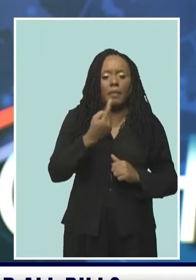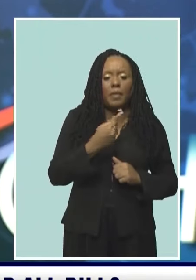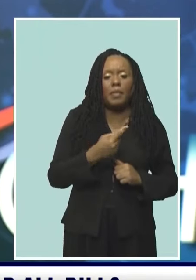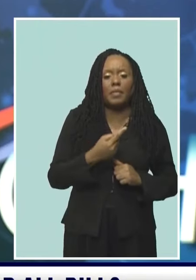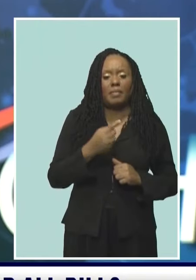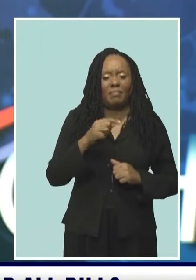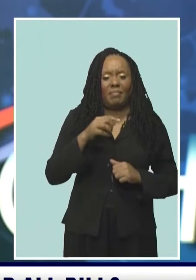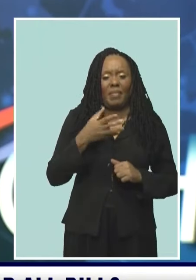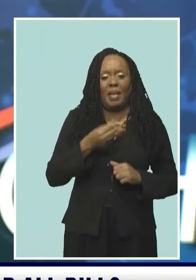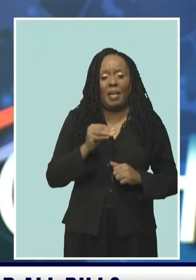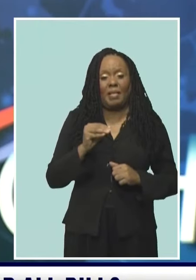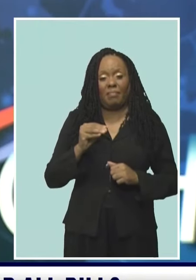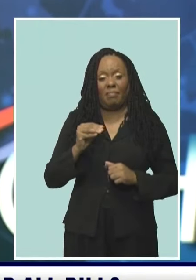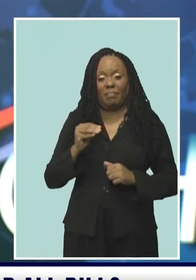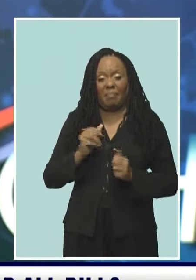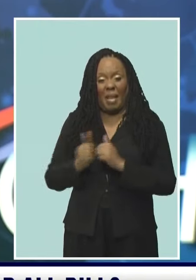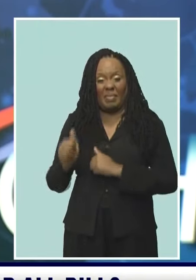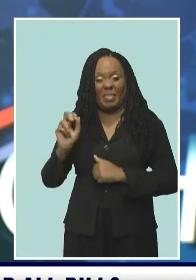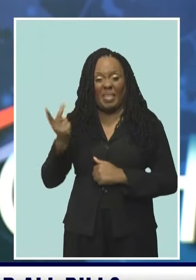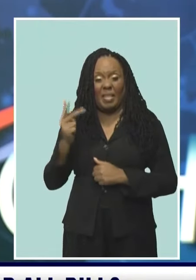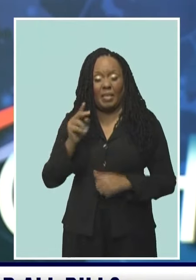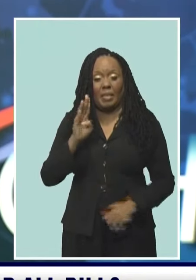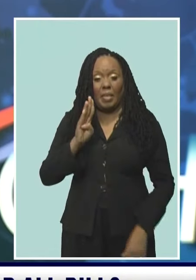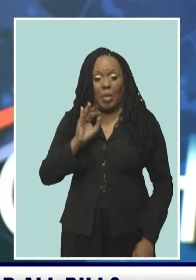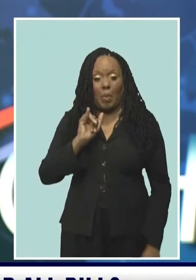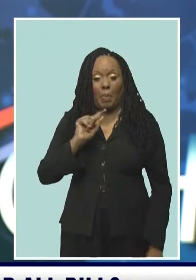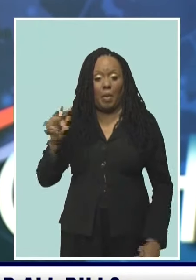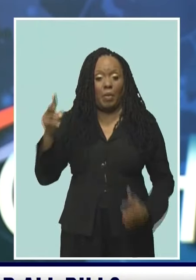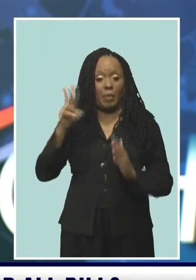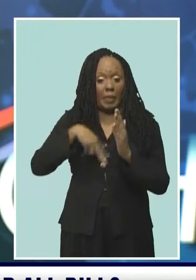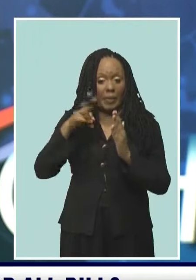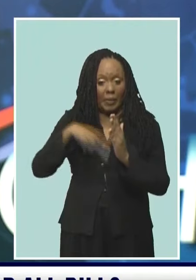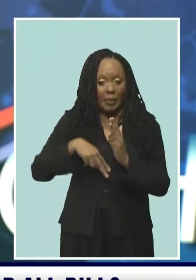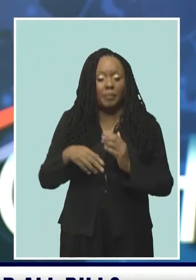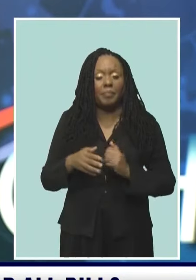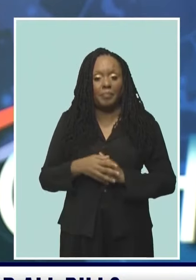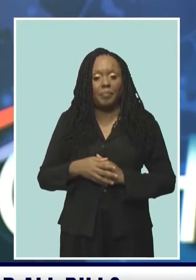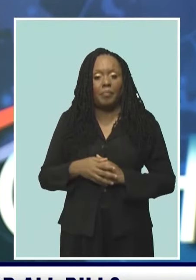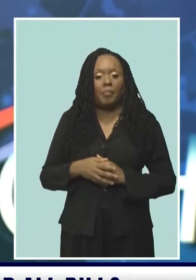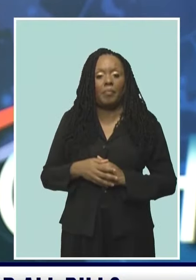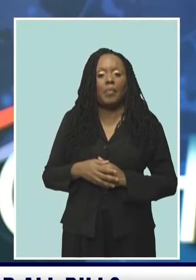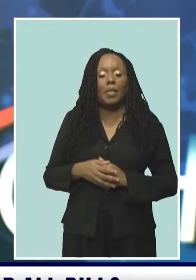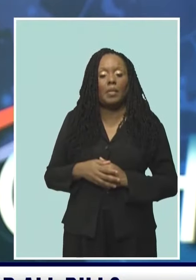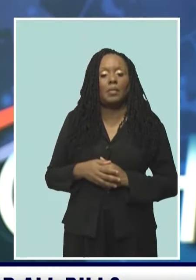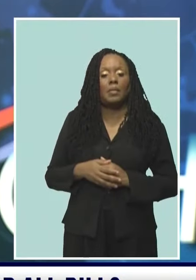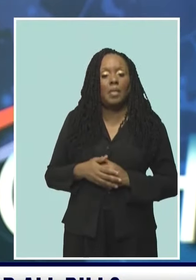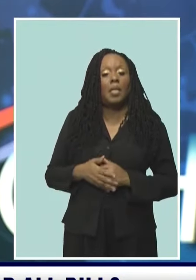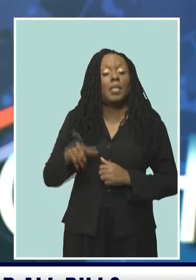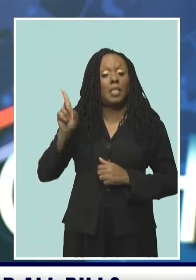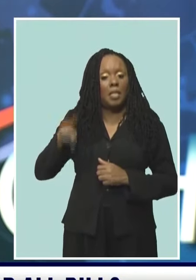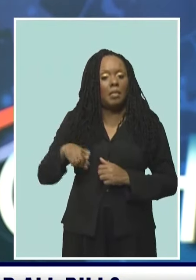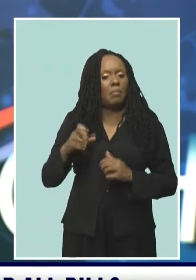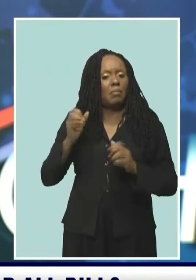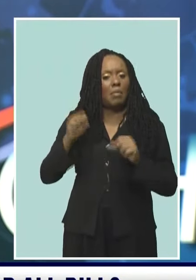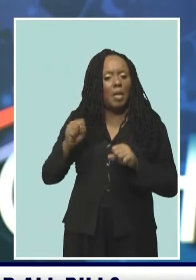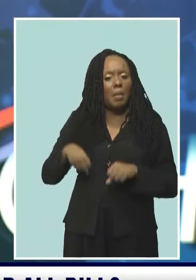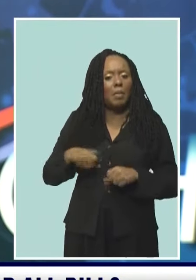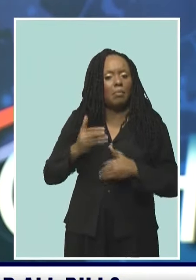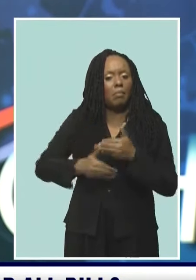of a bill. The Senate's standing orders makes provision for a bill to be able to proceed at an earlier date if